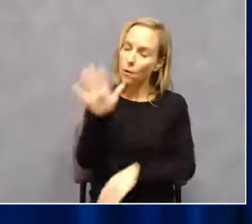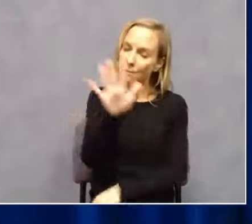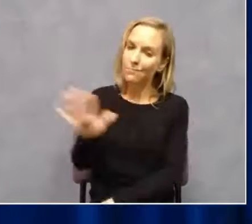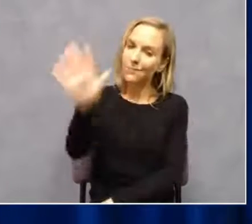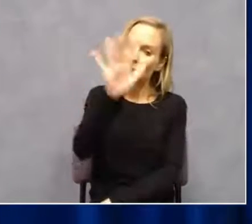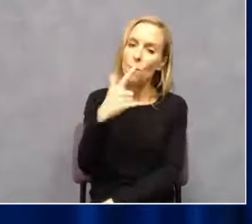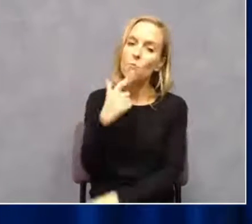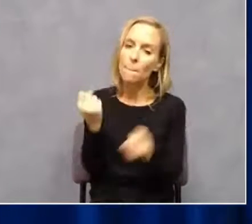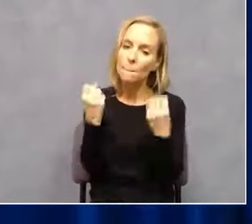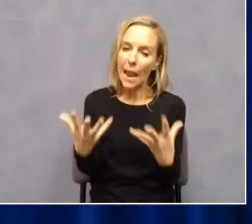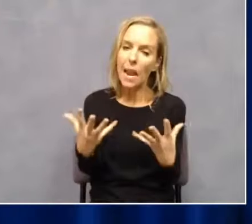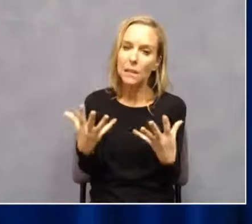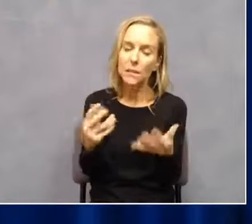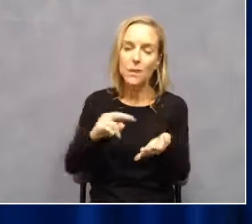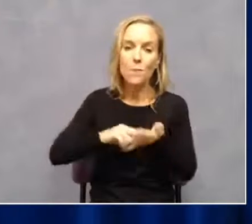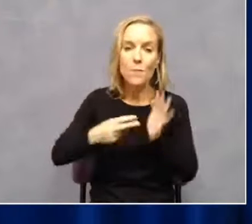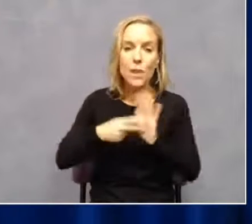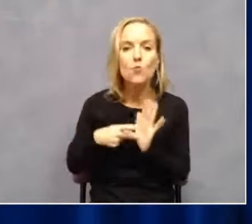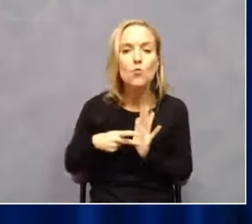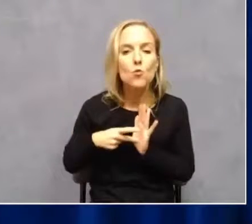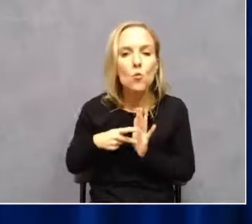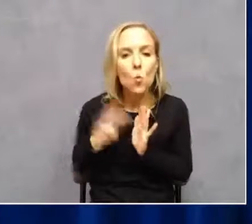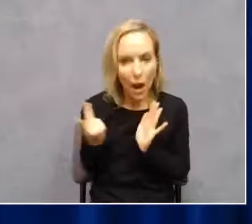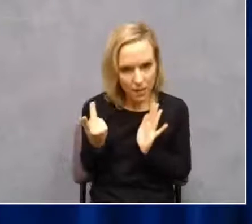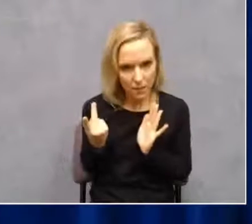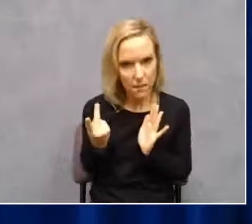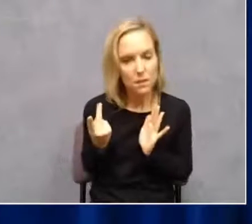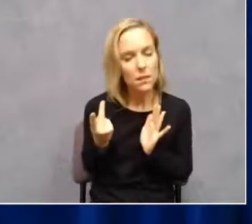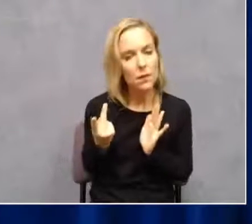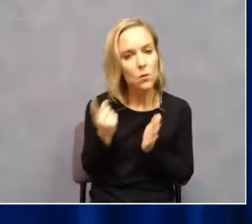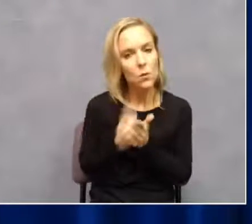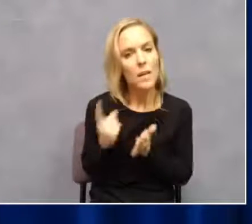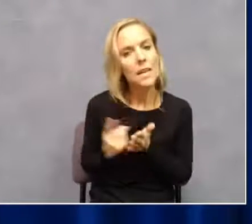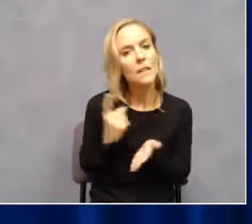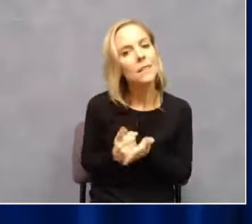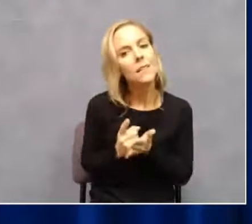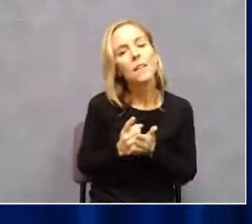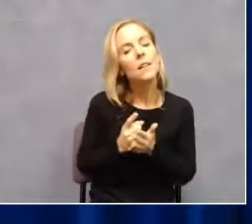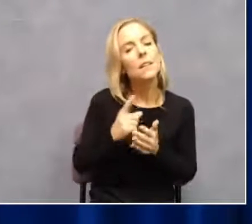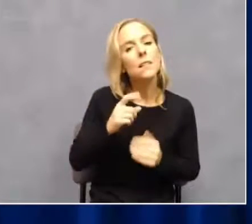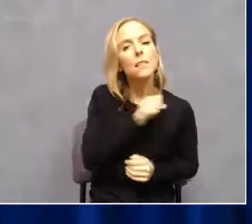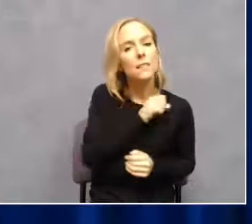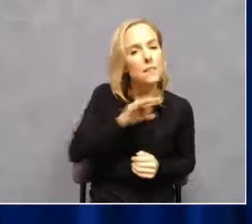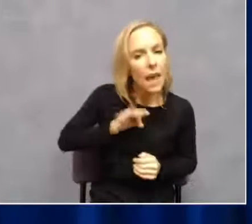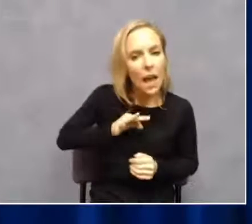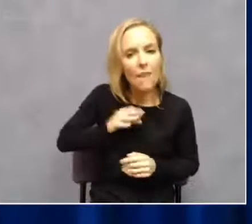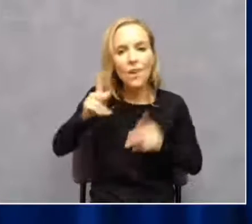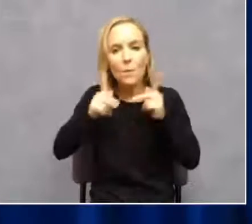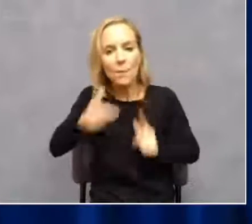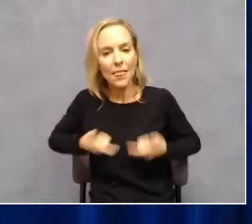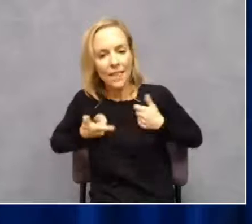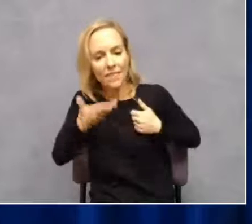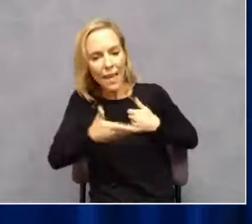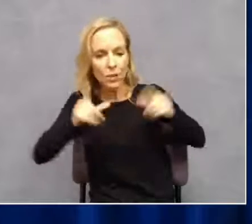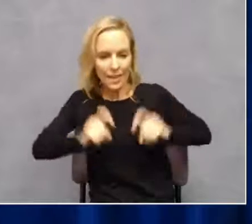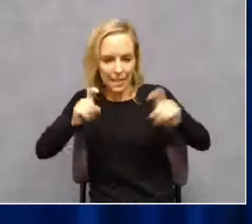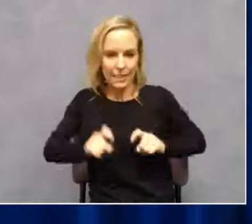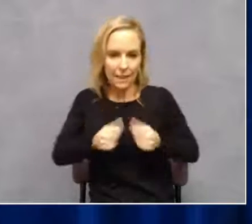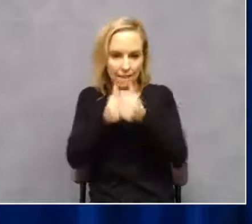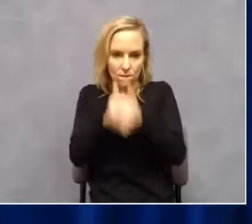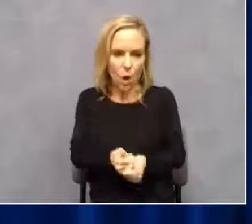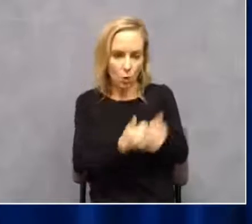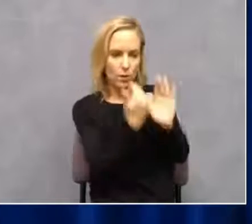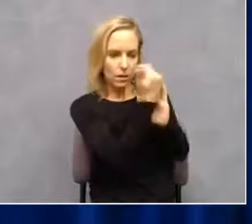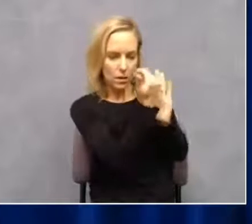this means twice weekly staff and resident testing, following the guidelines that we support.